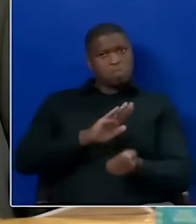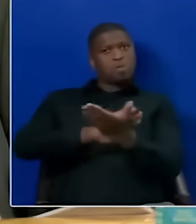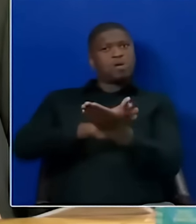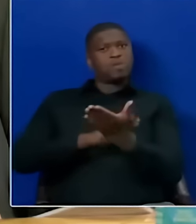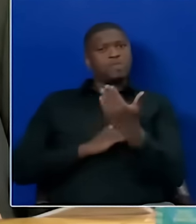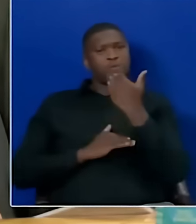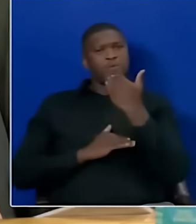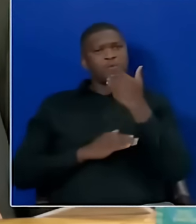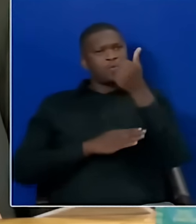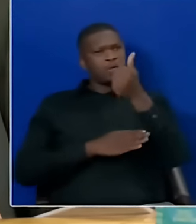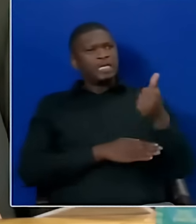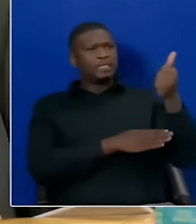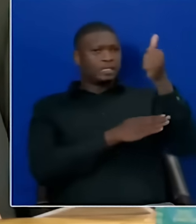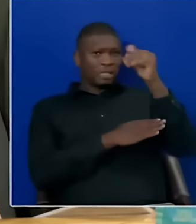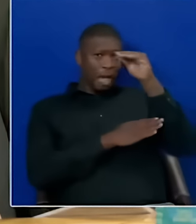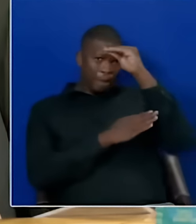officers seeking